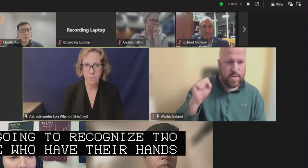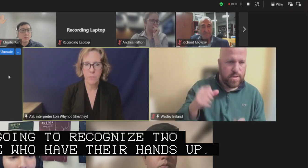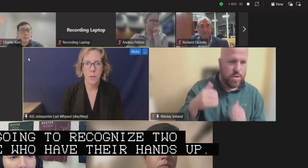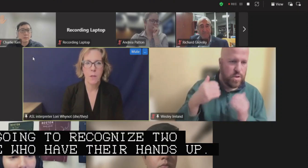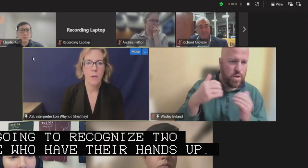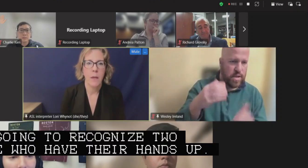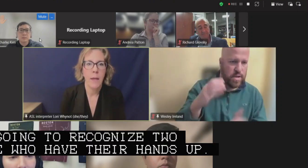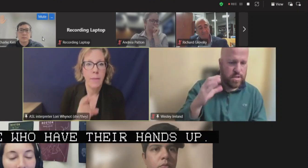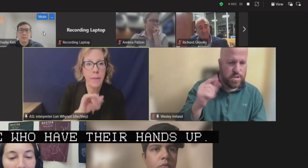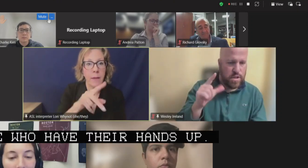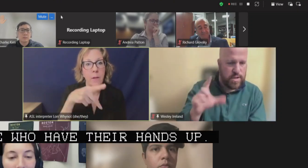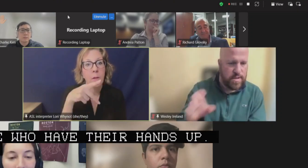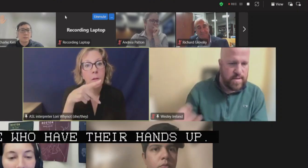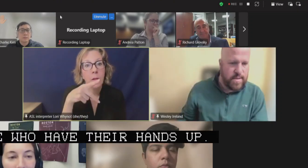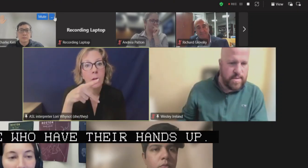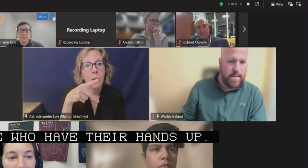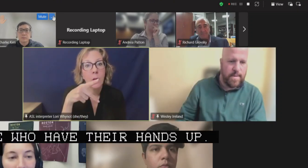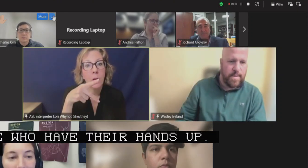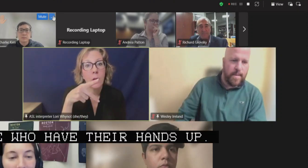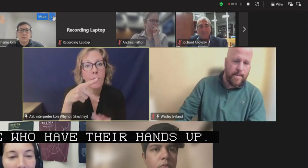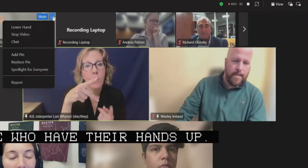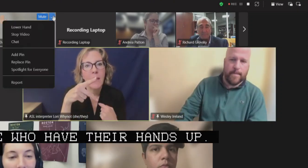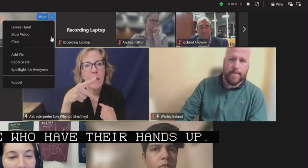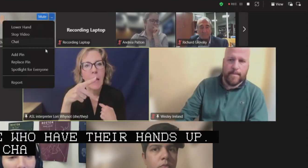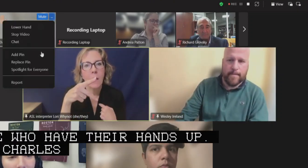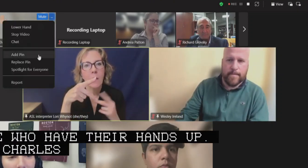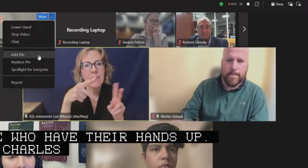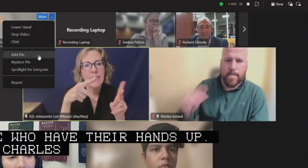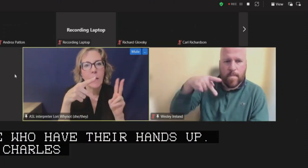and then